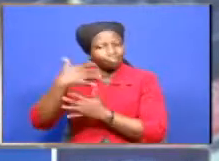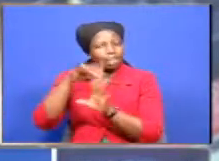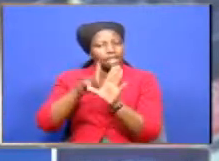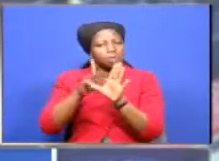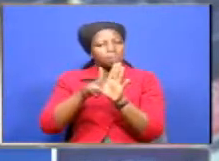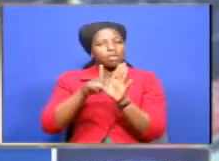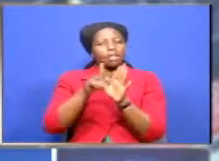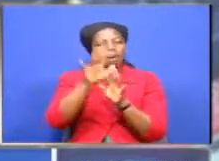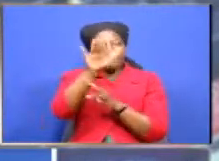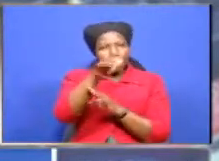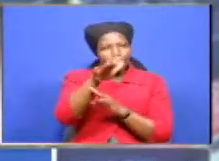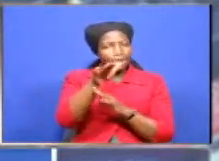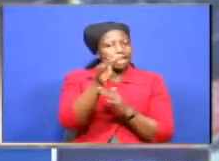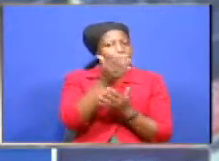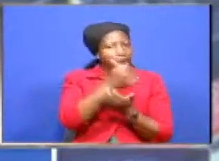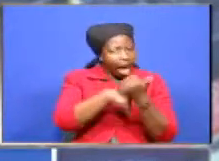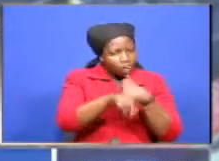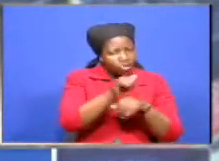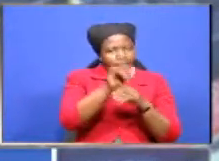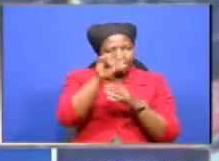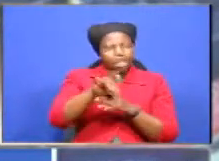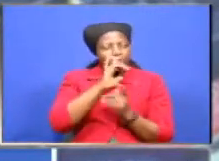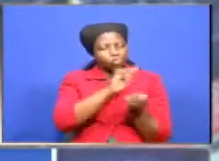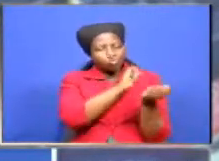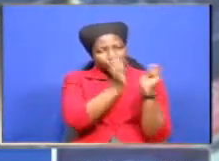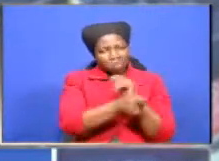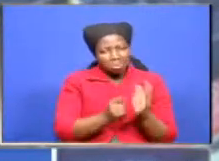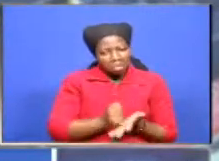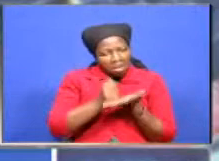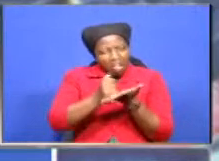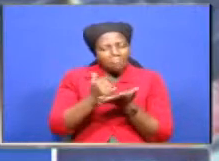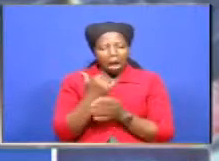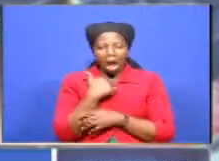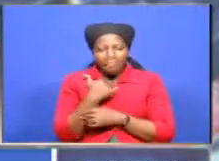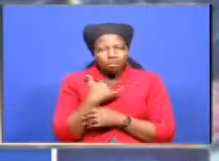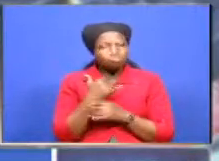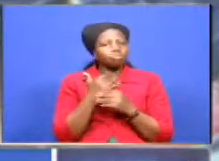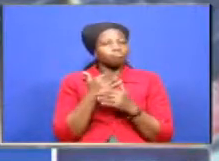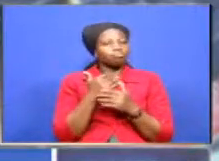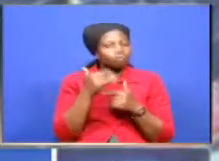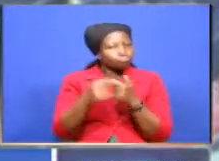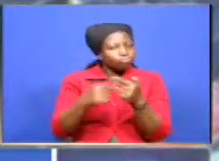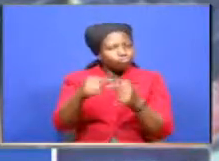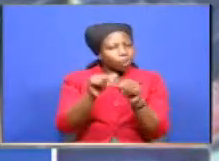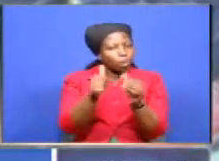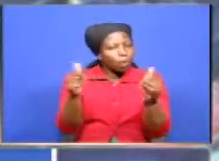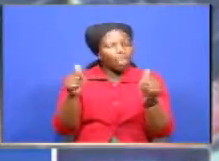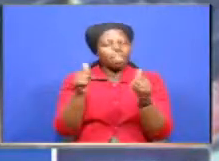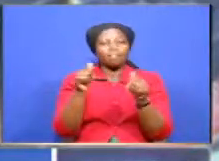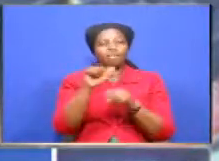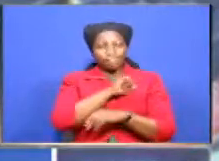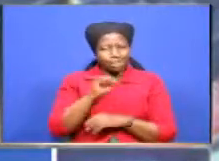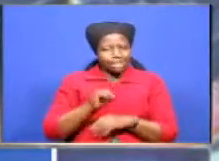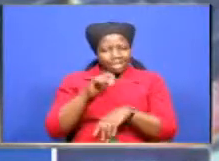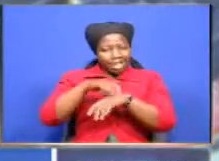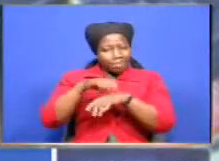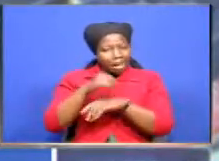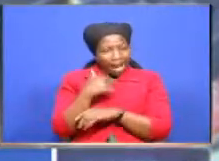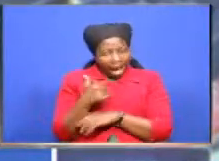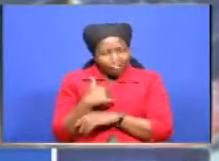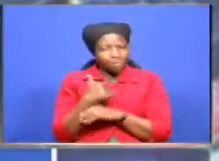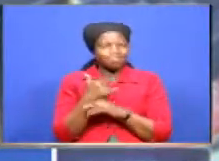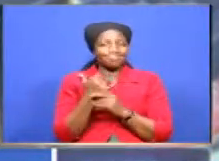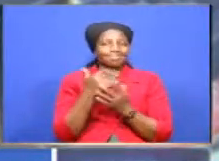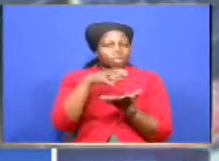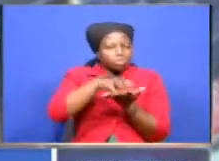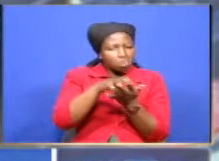business may have to be reviewed to facilitate smooth running of the Senate when faced with extraordinary circumstances crisis, such as